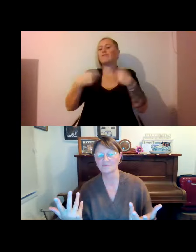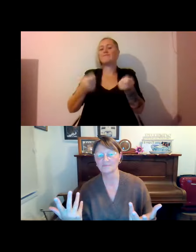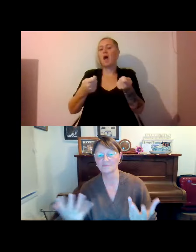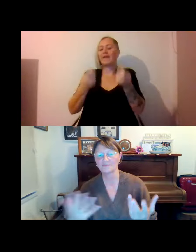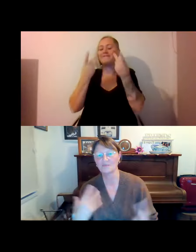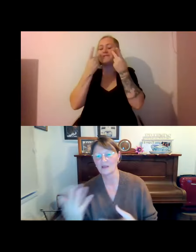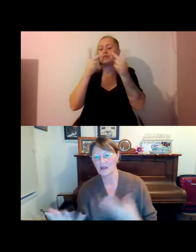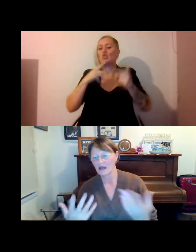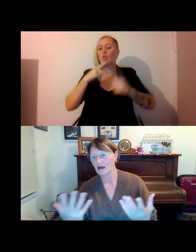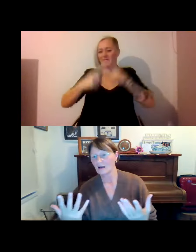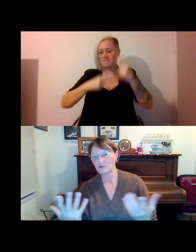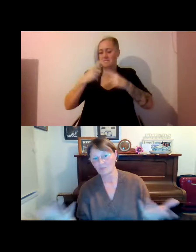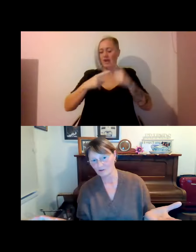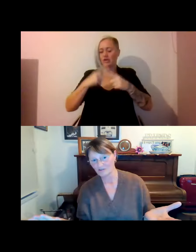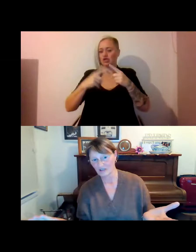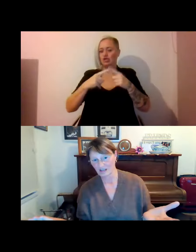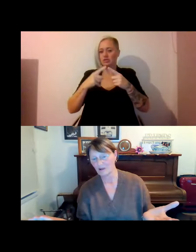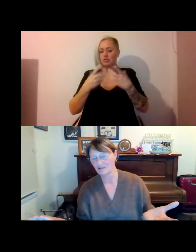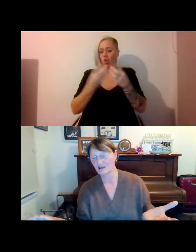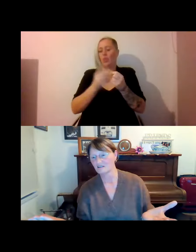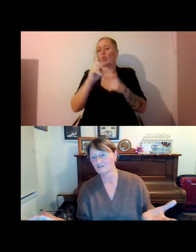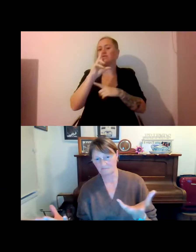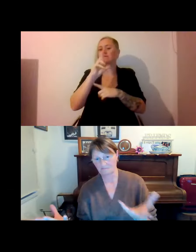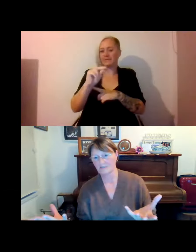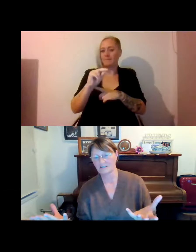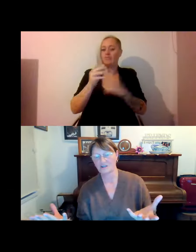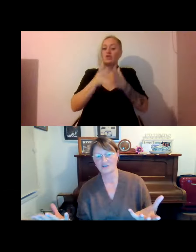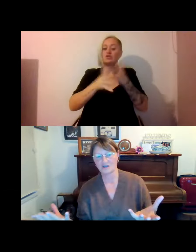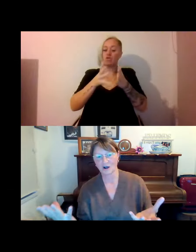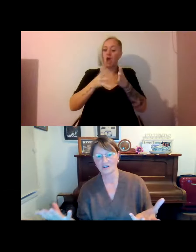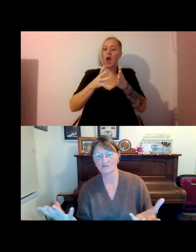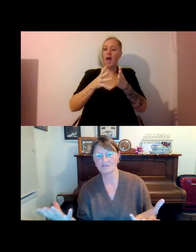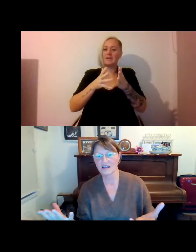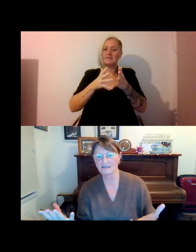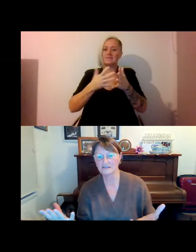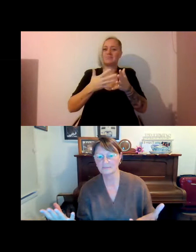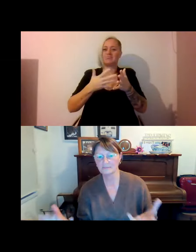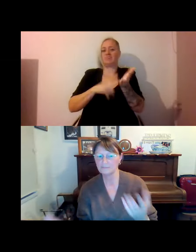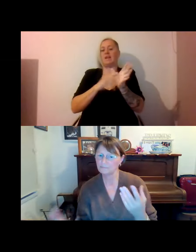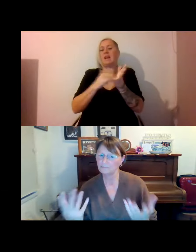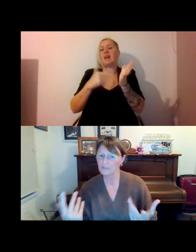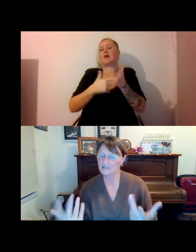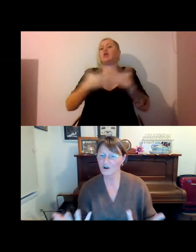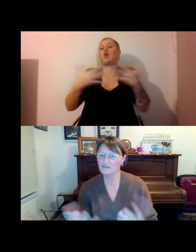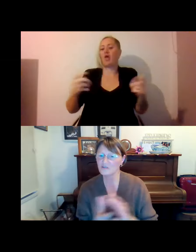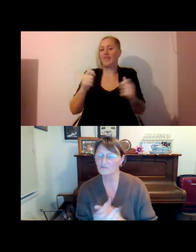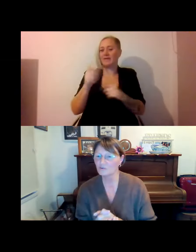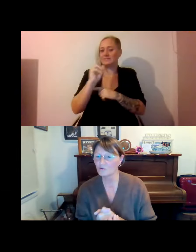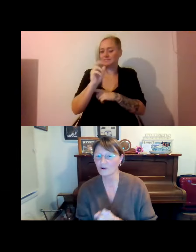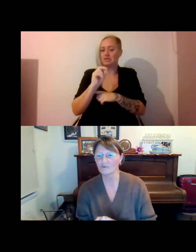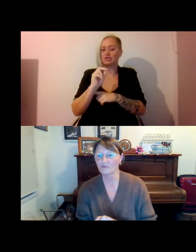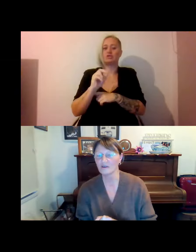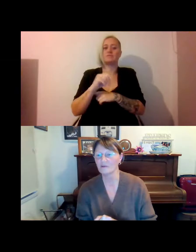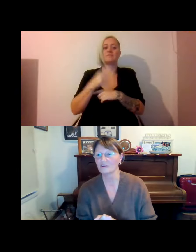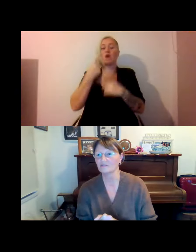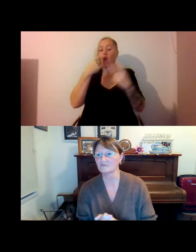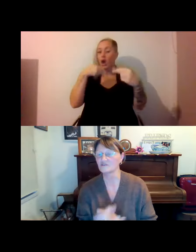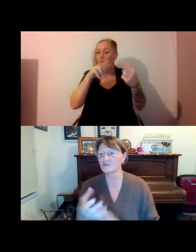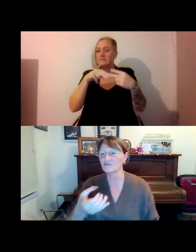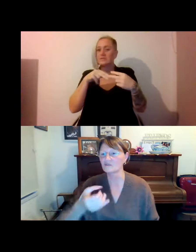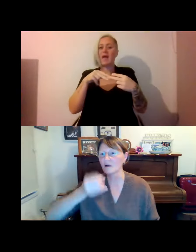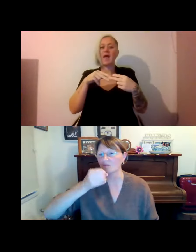speech. It promotes and maintains attention and eye contact. And signs often look like what they